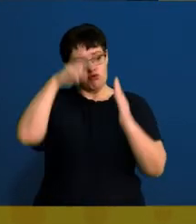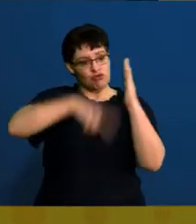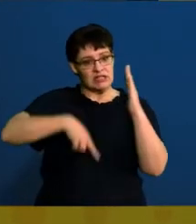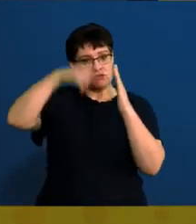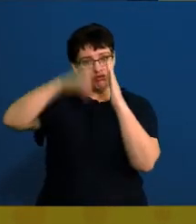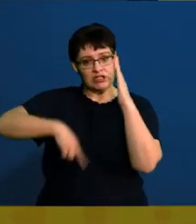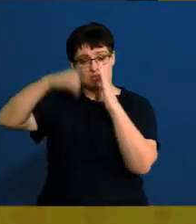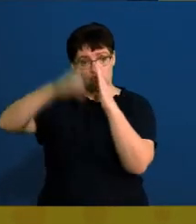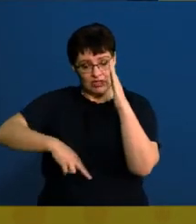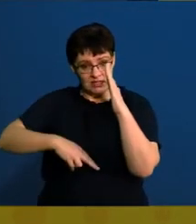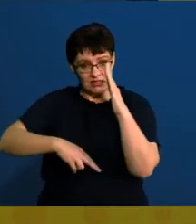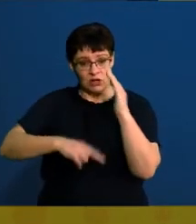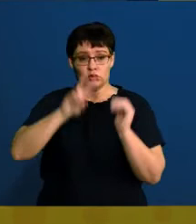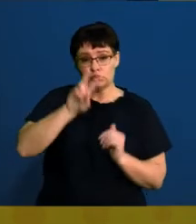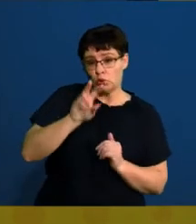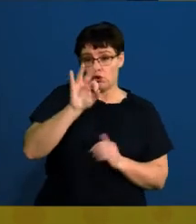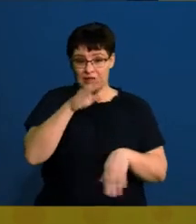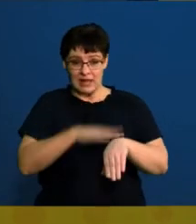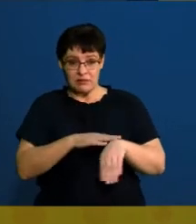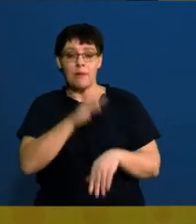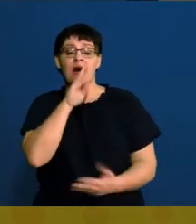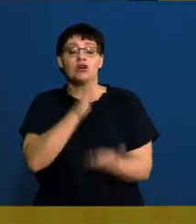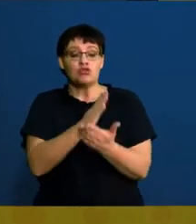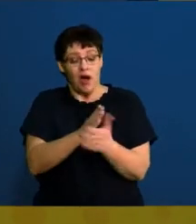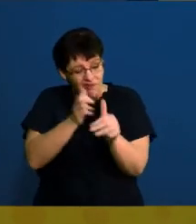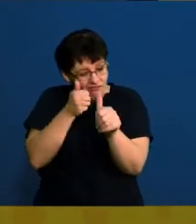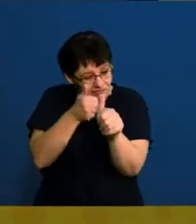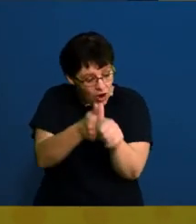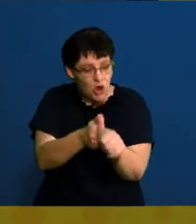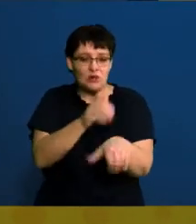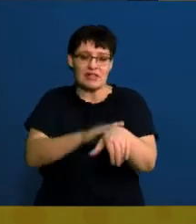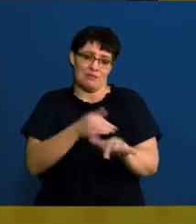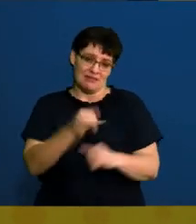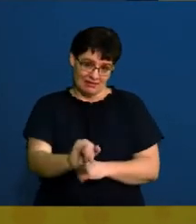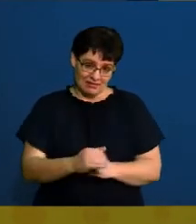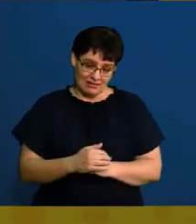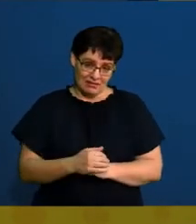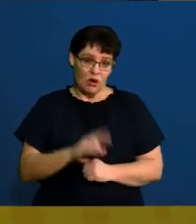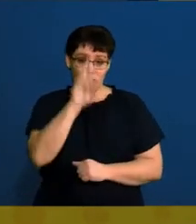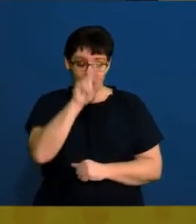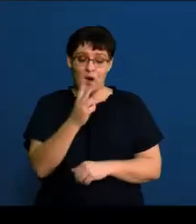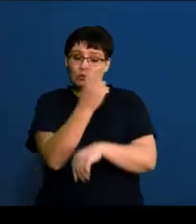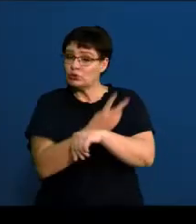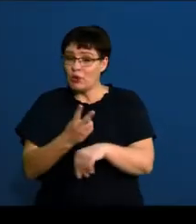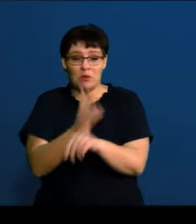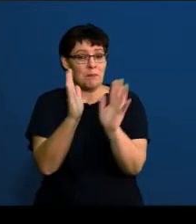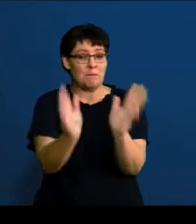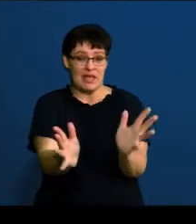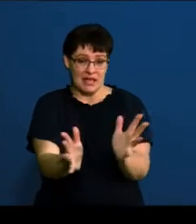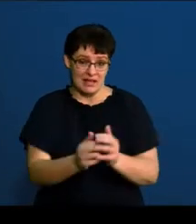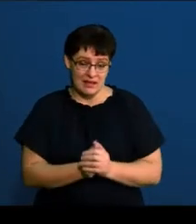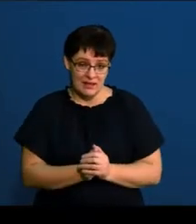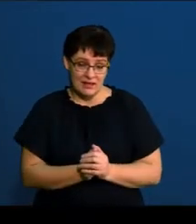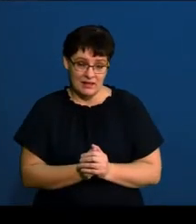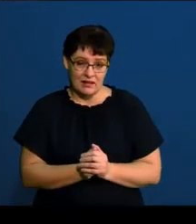text more than once, you should make sure that you adhere to the time. Remember, this paper is only 2 hours. And then you also